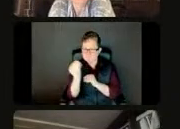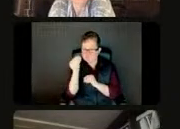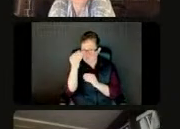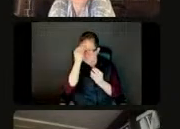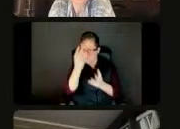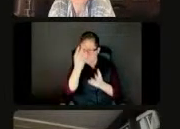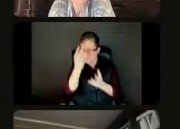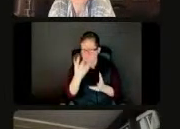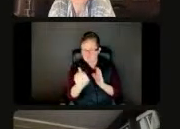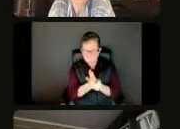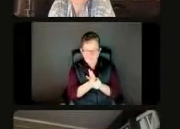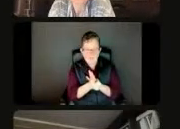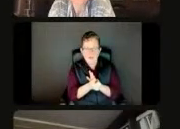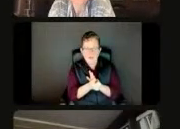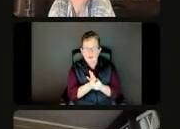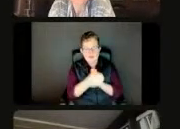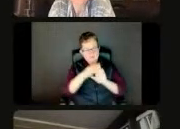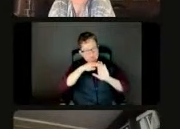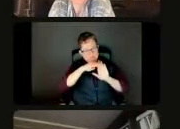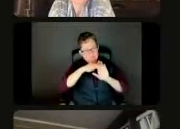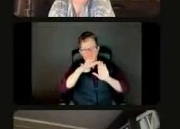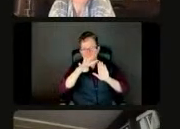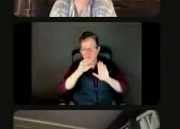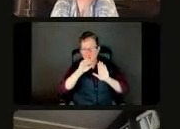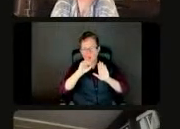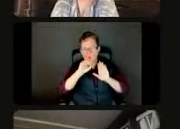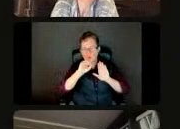information packet. On the top, we have 40 guests, which is